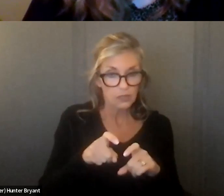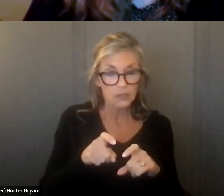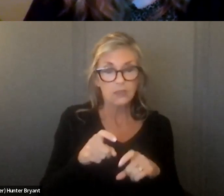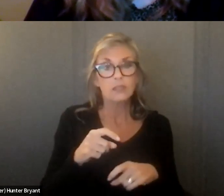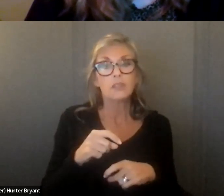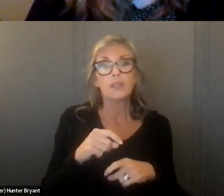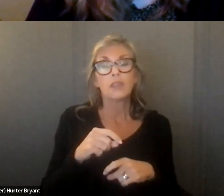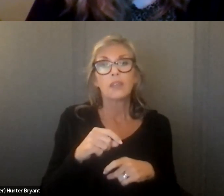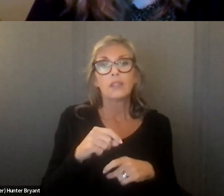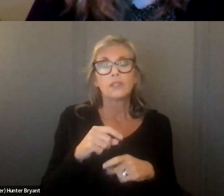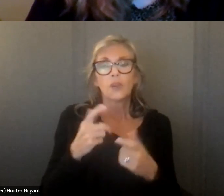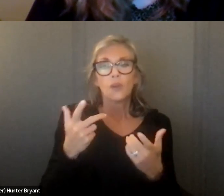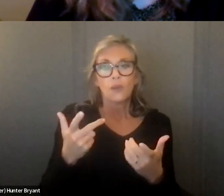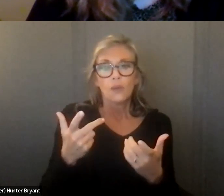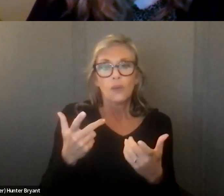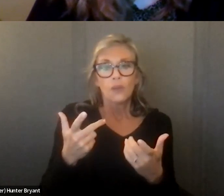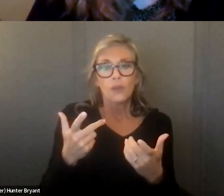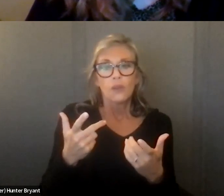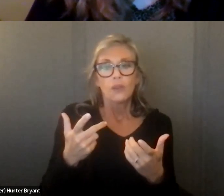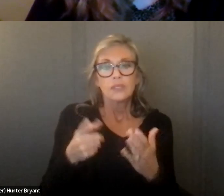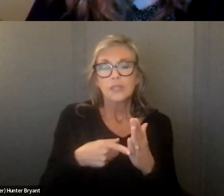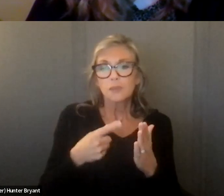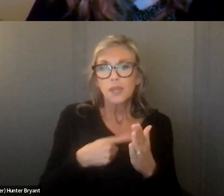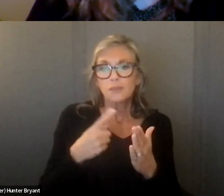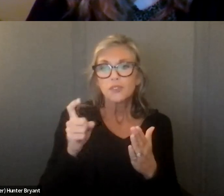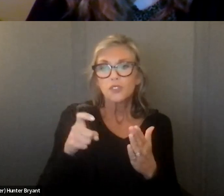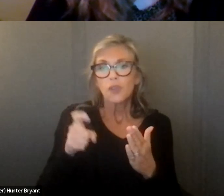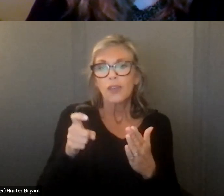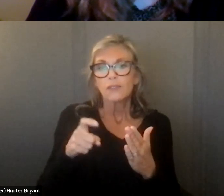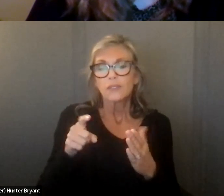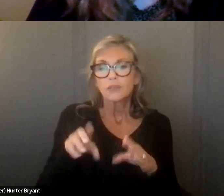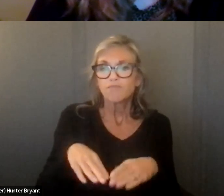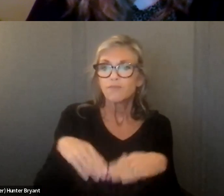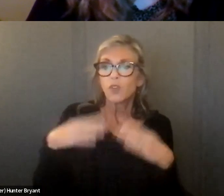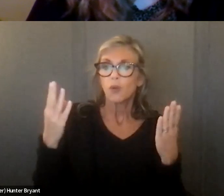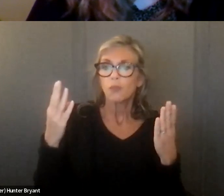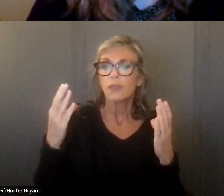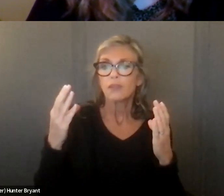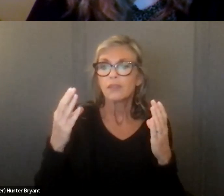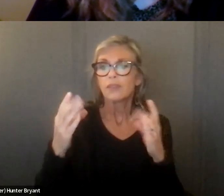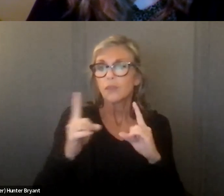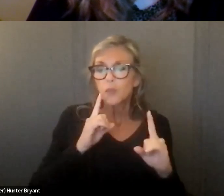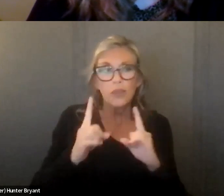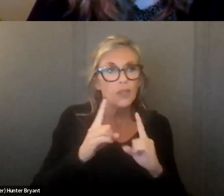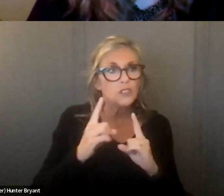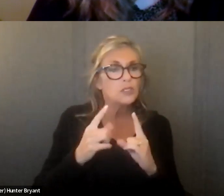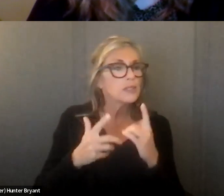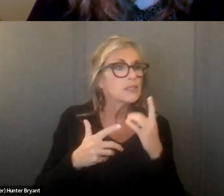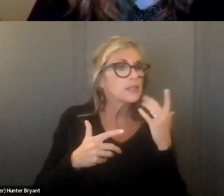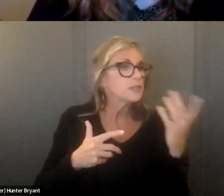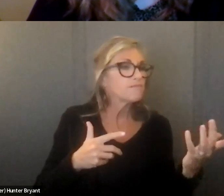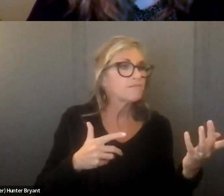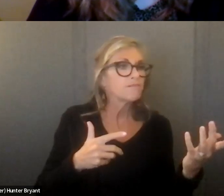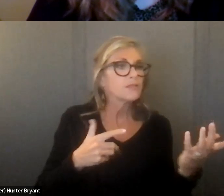And to alleviate that, you just kind of need to open up that line of communication. You know, that's that frequent meetings, you know, to kind of